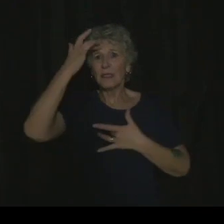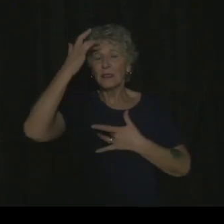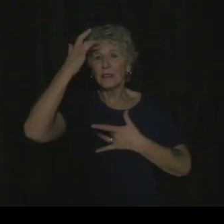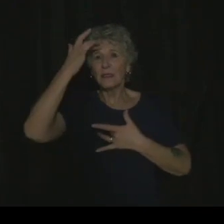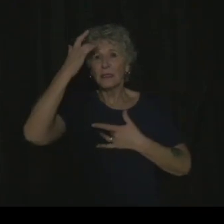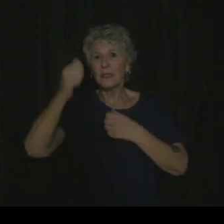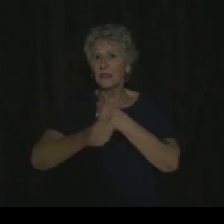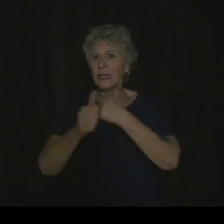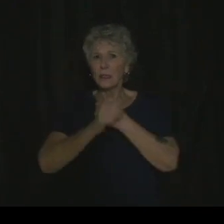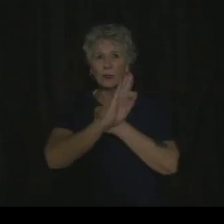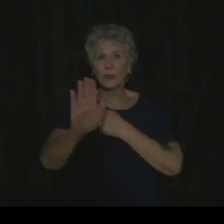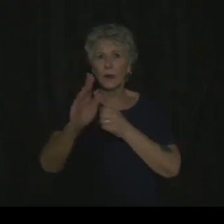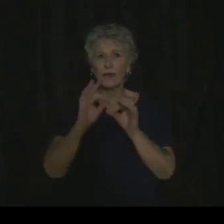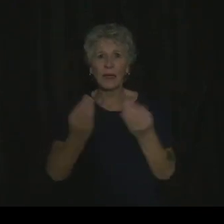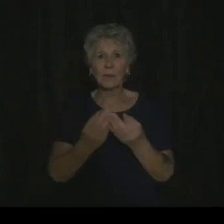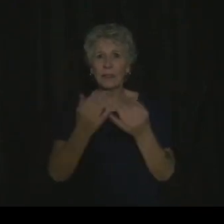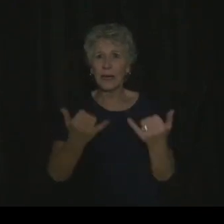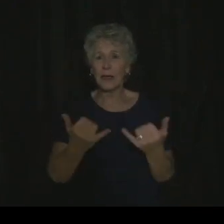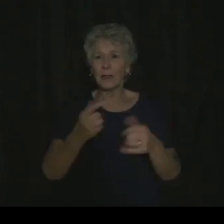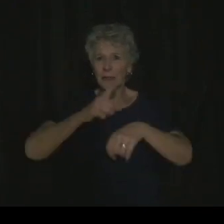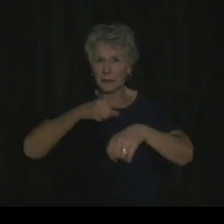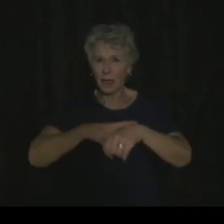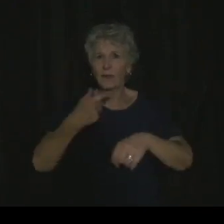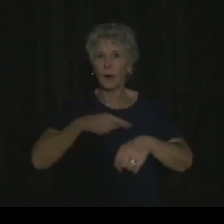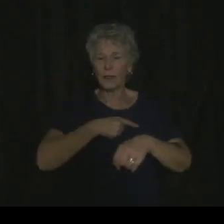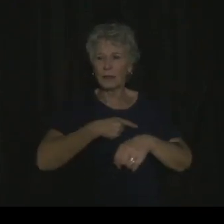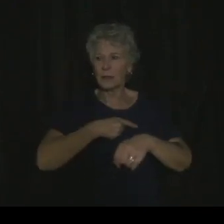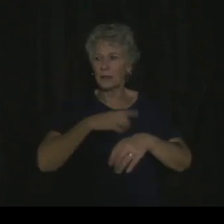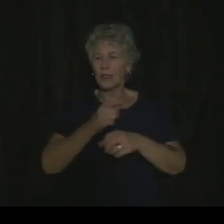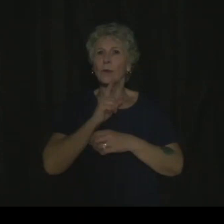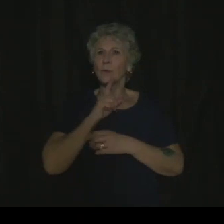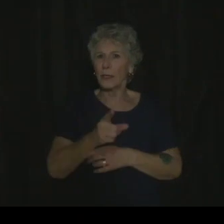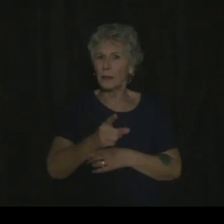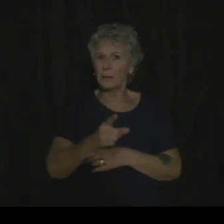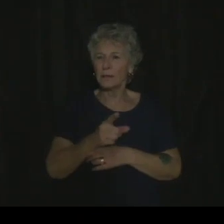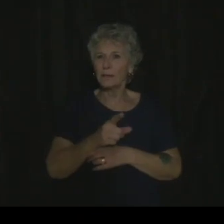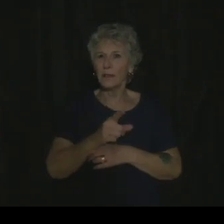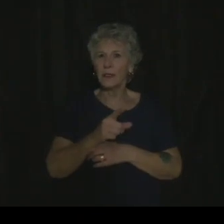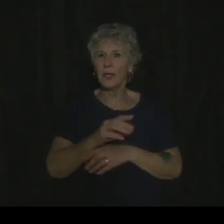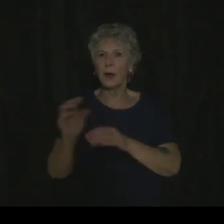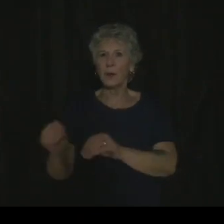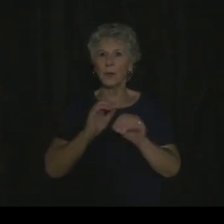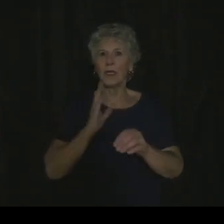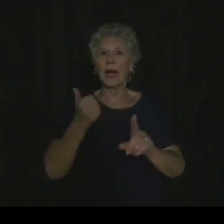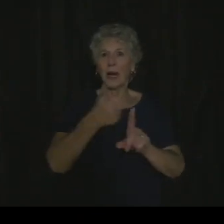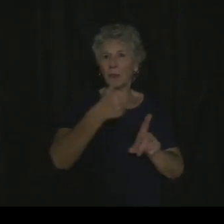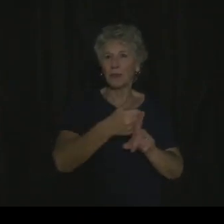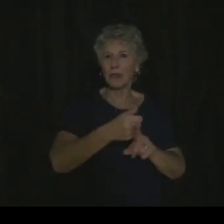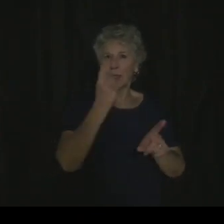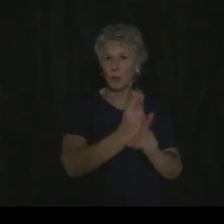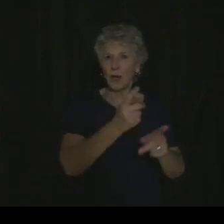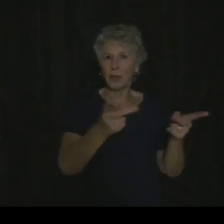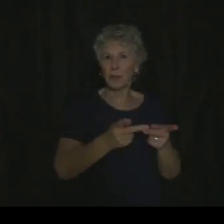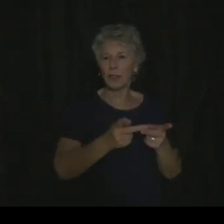moment? It's time for us to take a reality check and to put ourselves in our proper place. And nothing aids